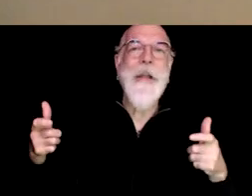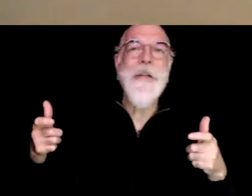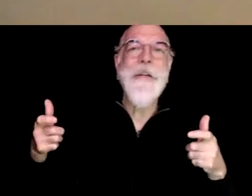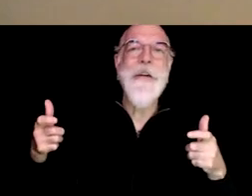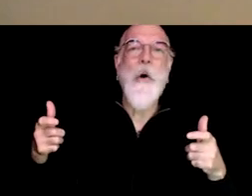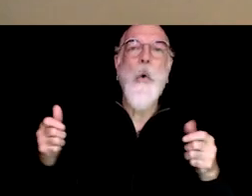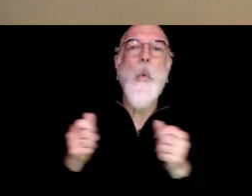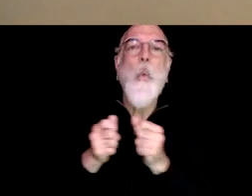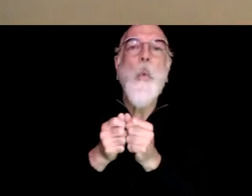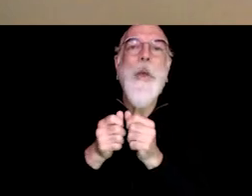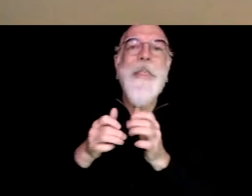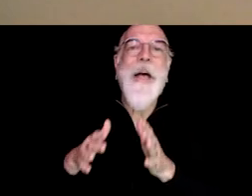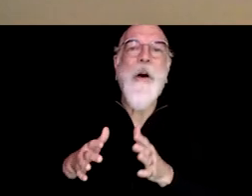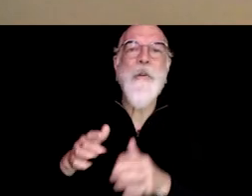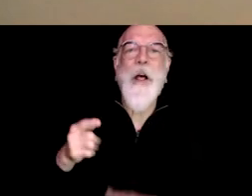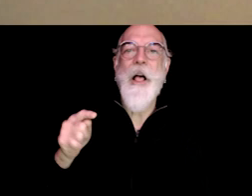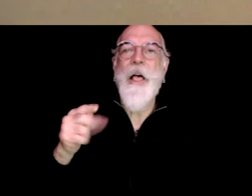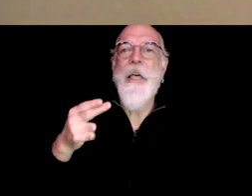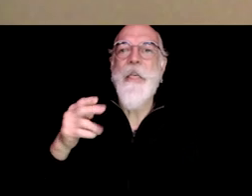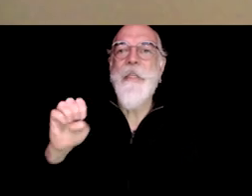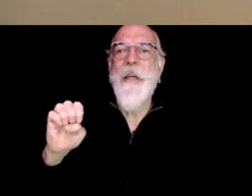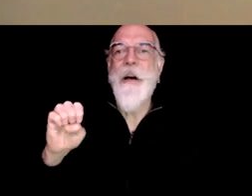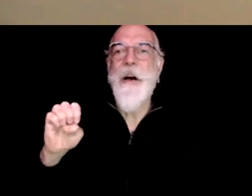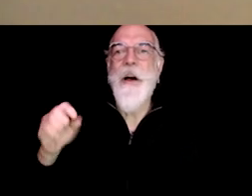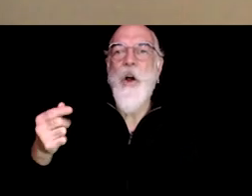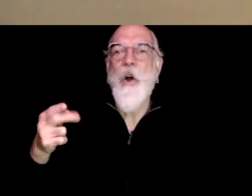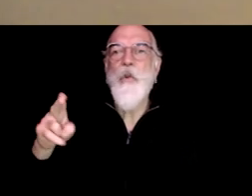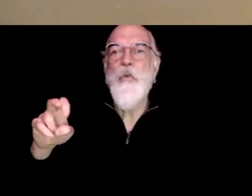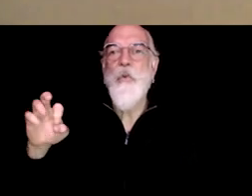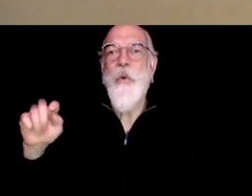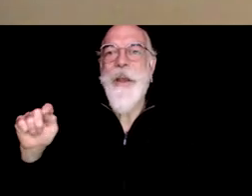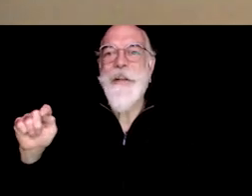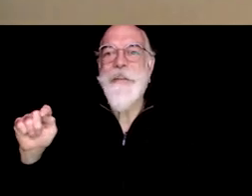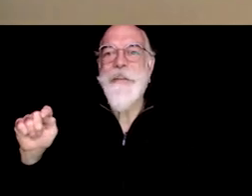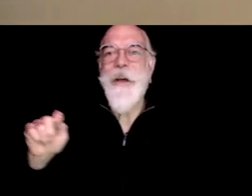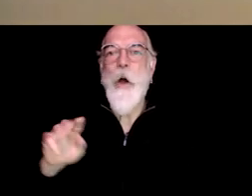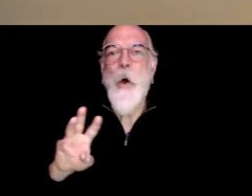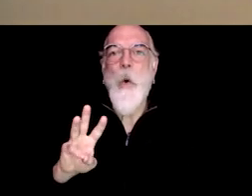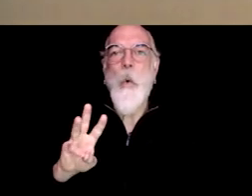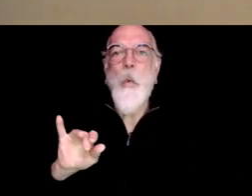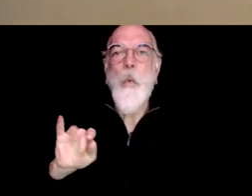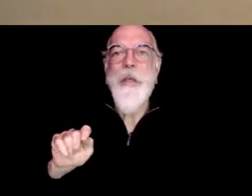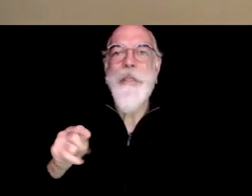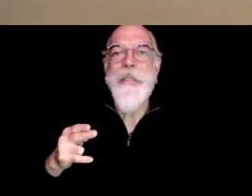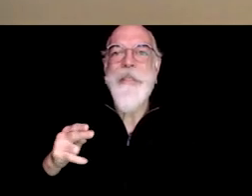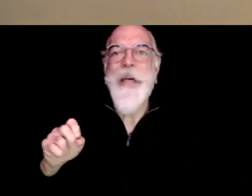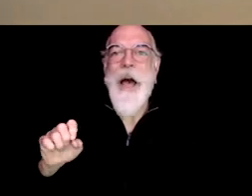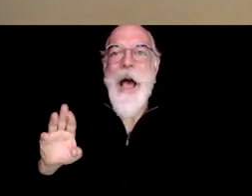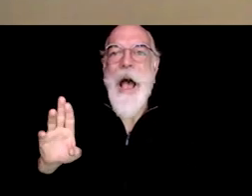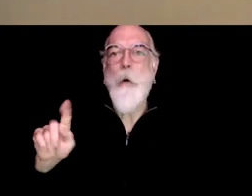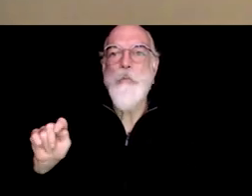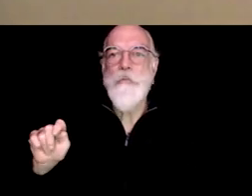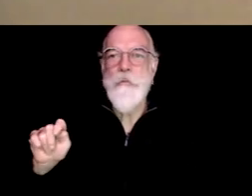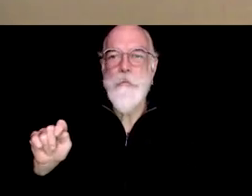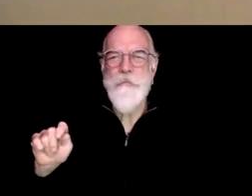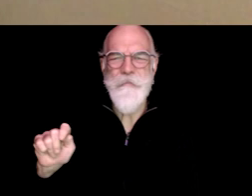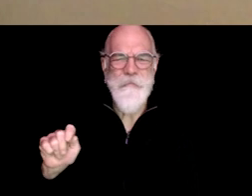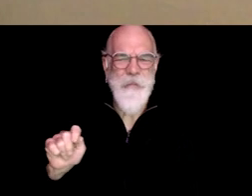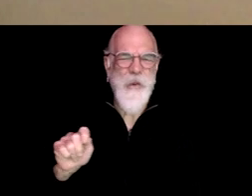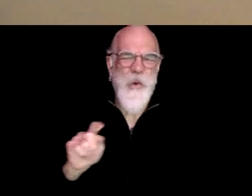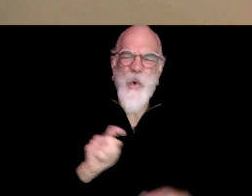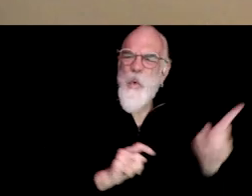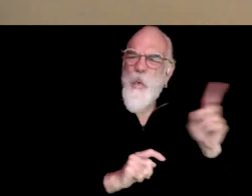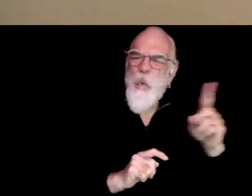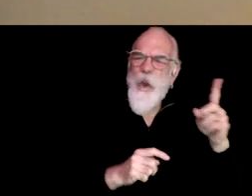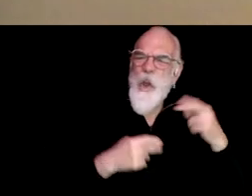about the human soul. And where does the human spirit live? Where does the human mind live? And when you think